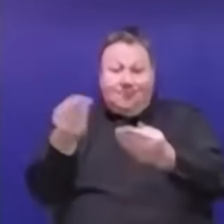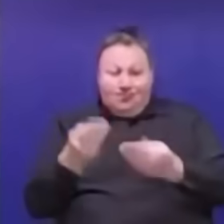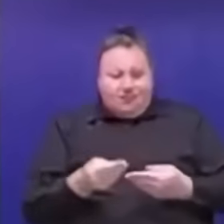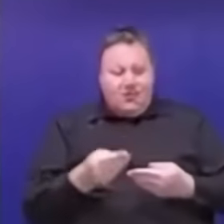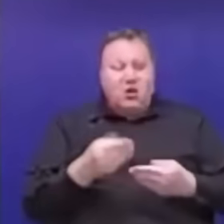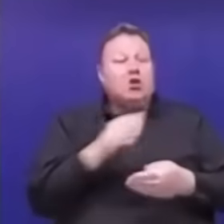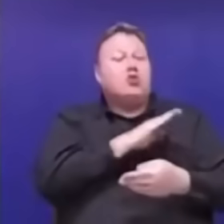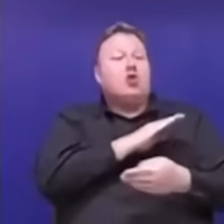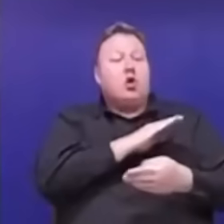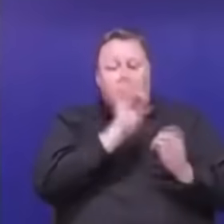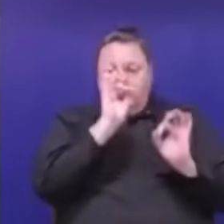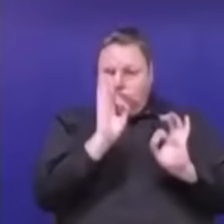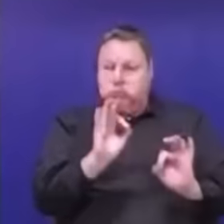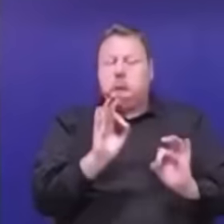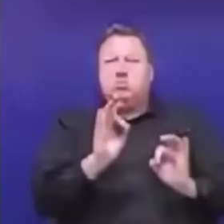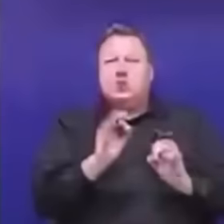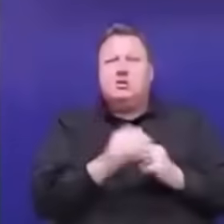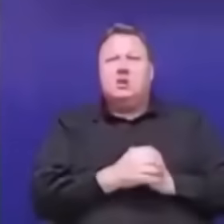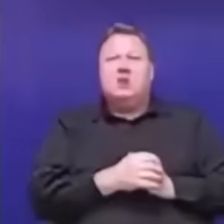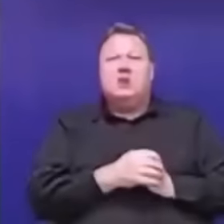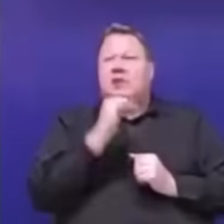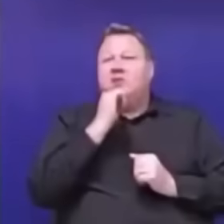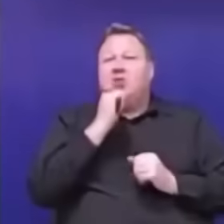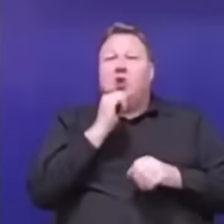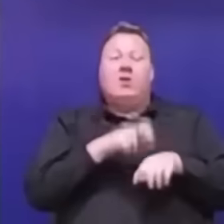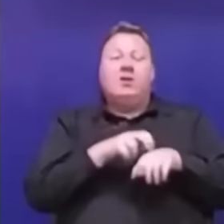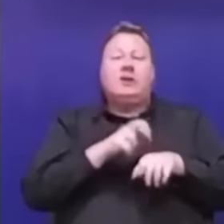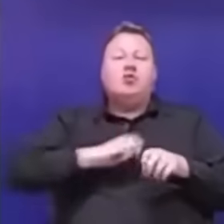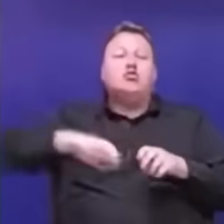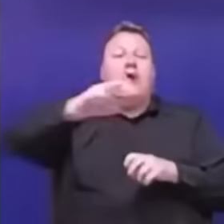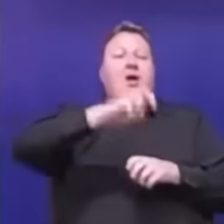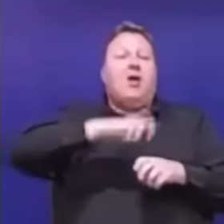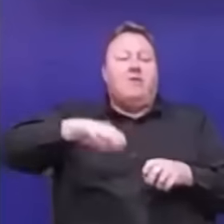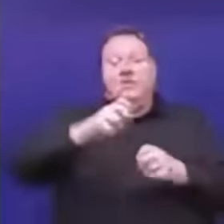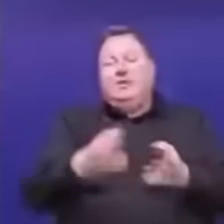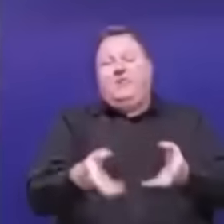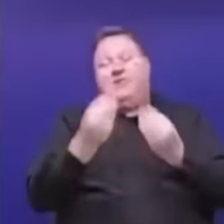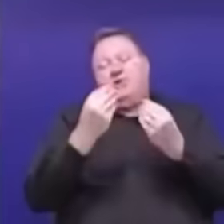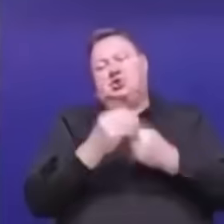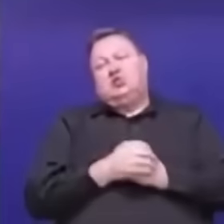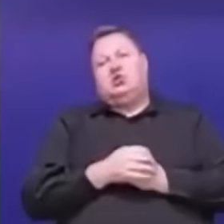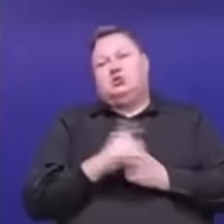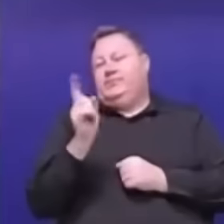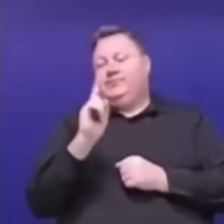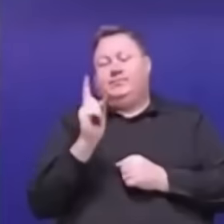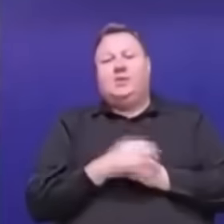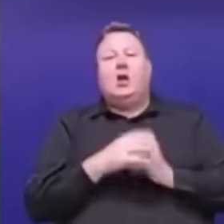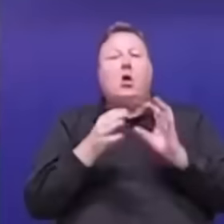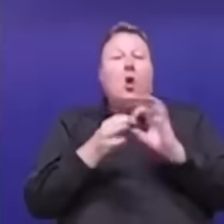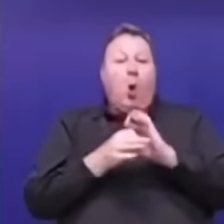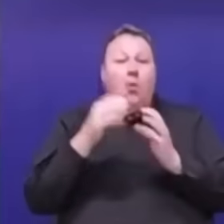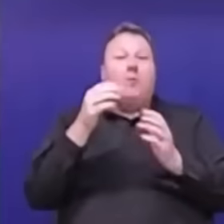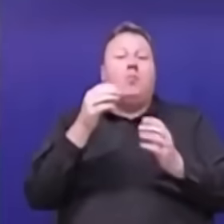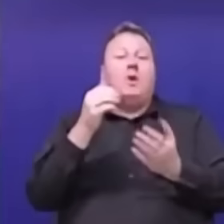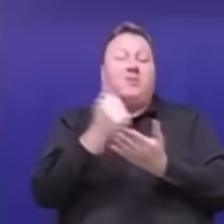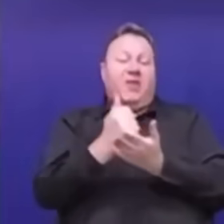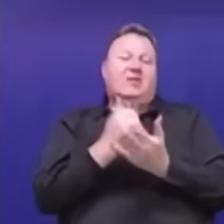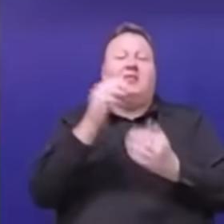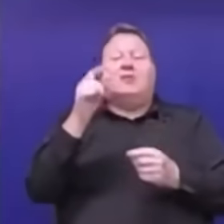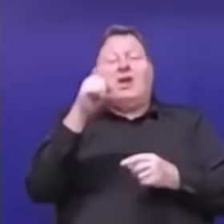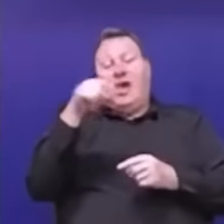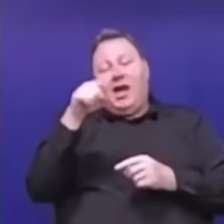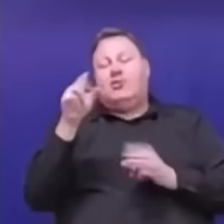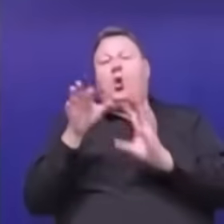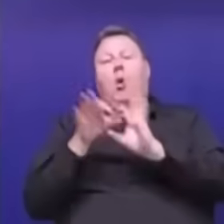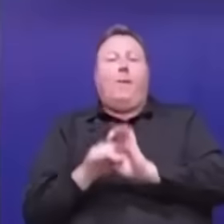right to their own doorstep without the need to travel anywhere just to do a collection. Home Affairs at home.